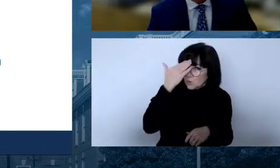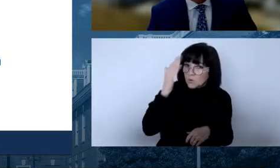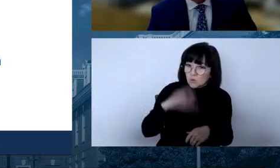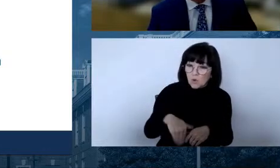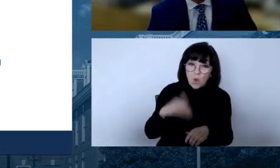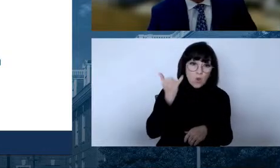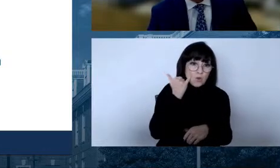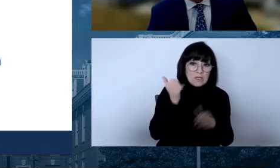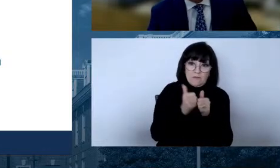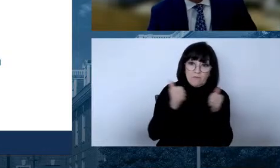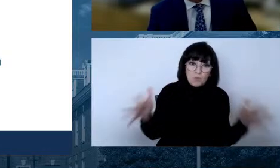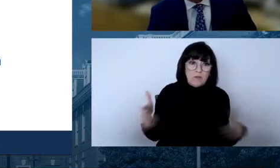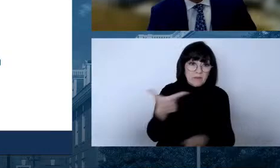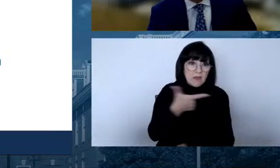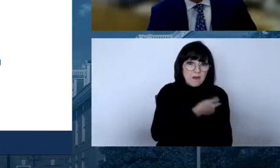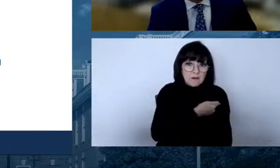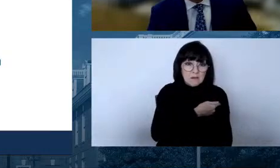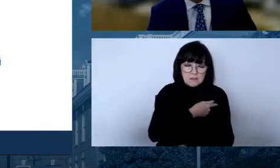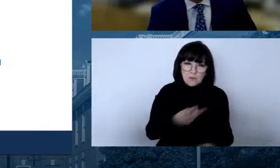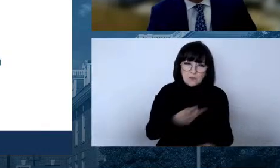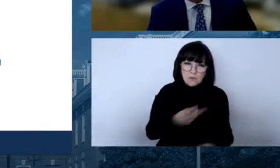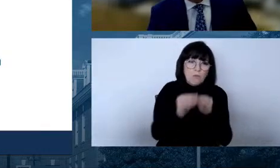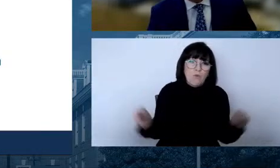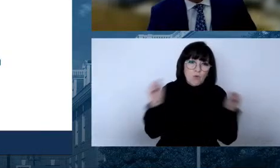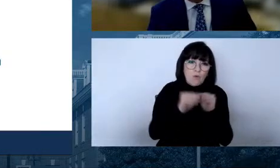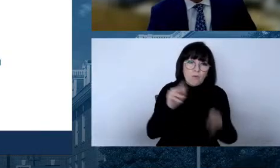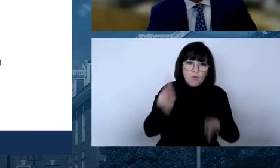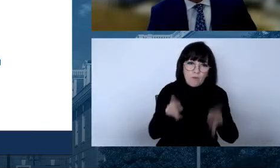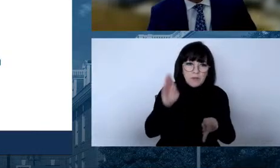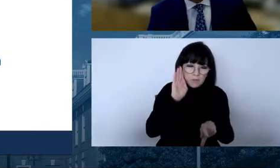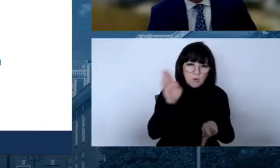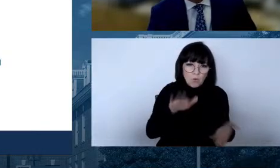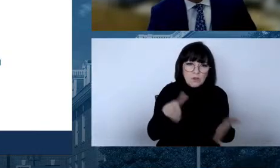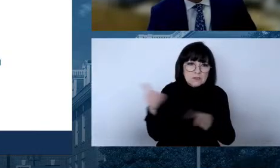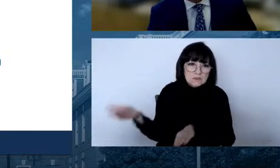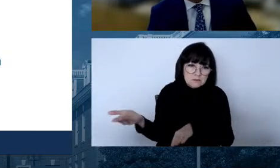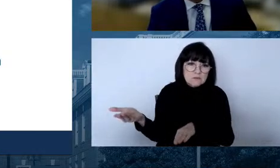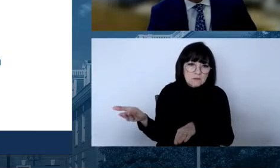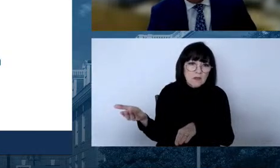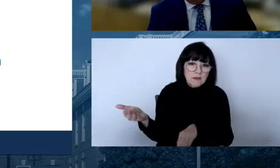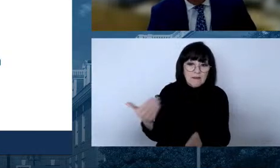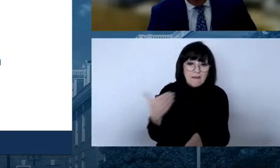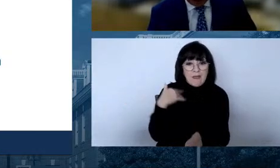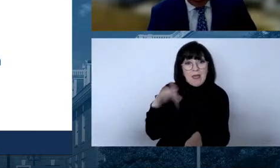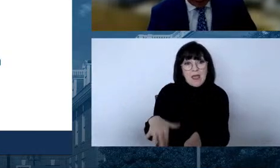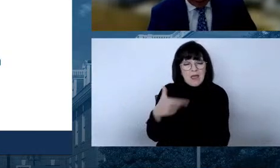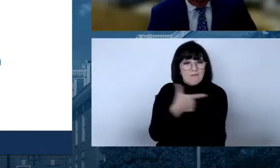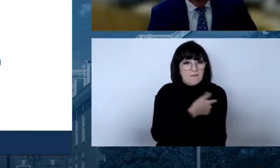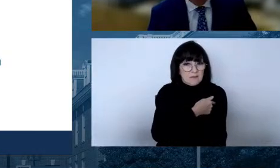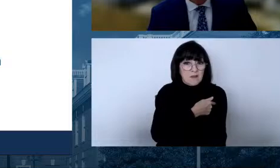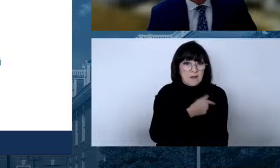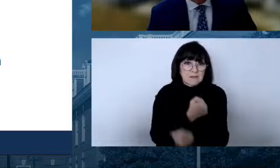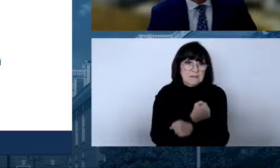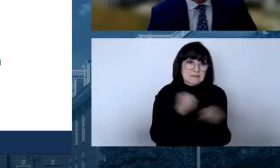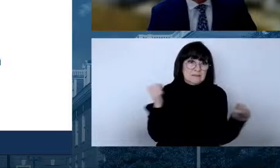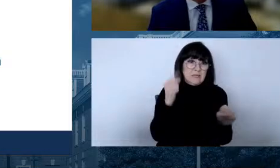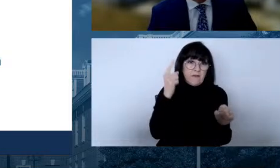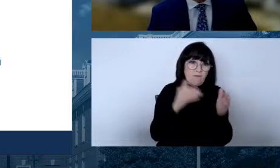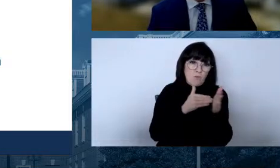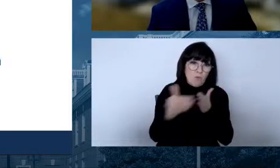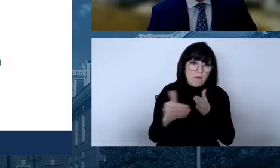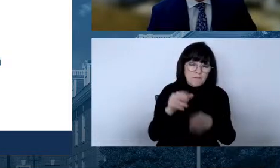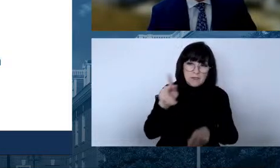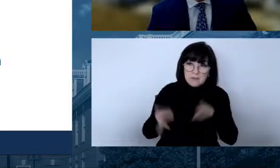are pretty remarkable. I mean, having a vaccine that can save 1 million lives in 1 year is an incredibly